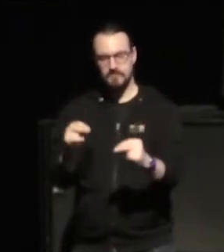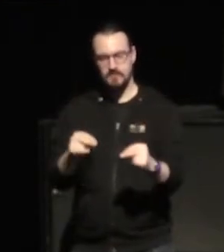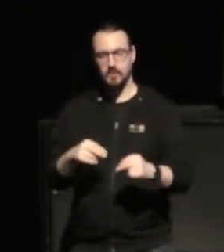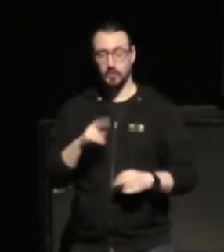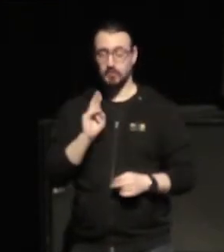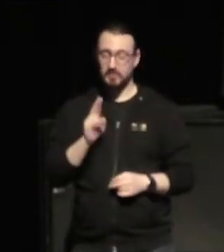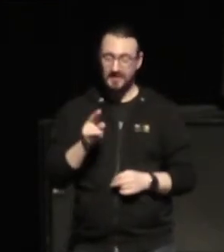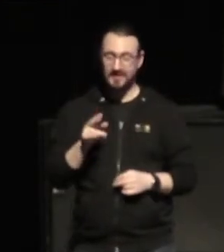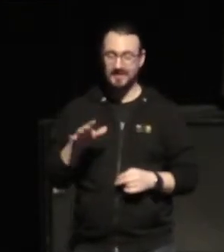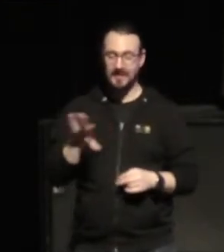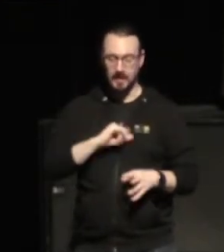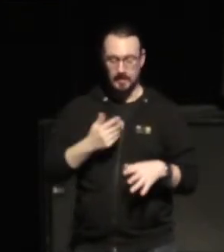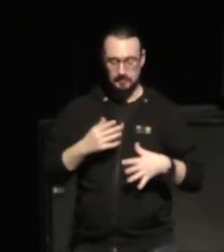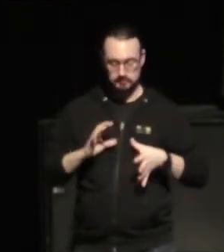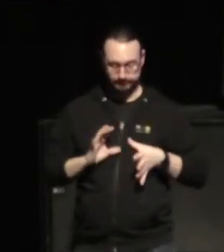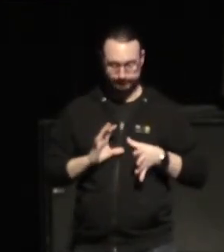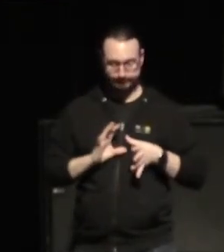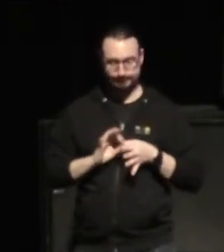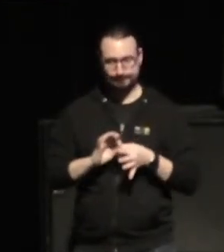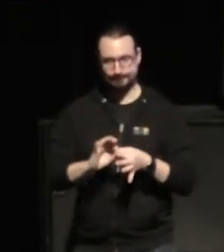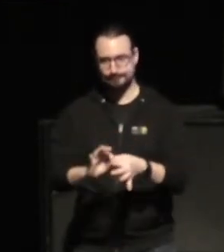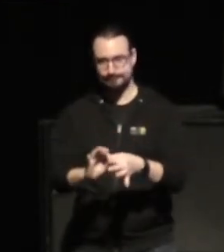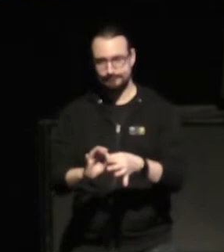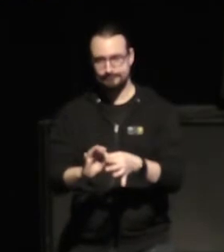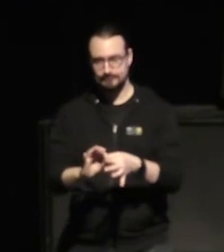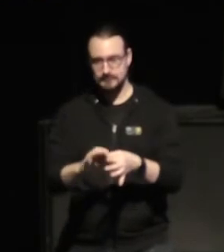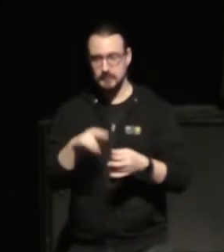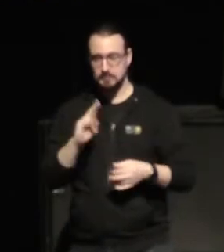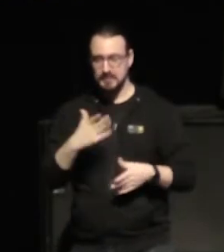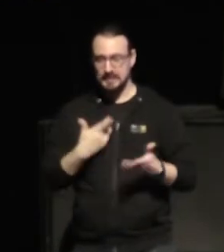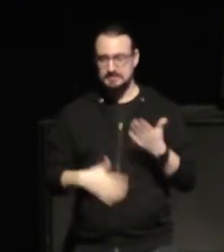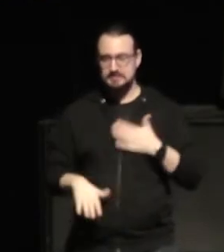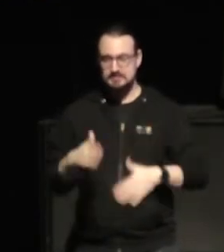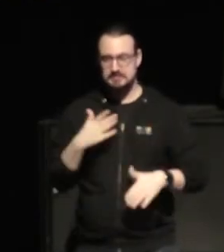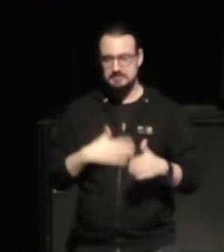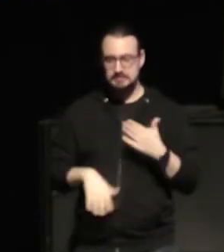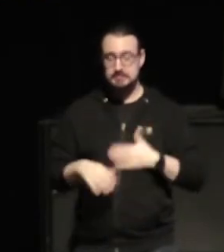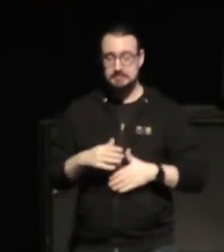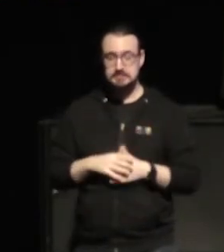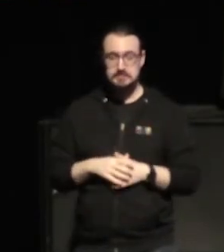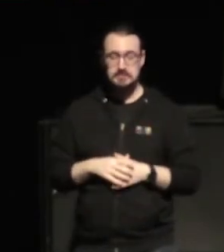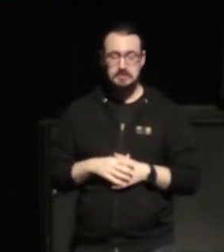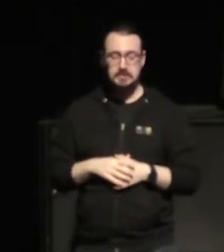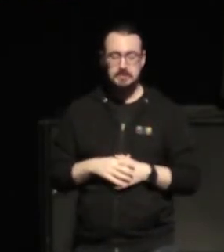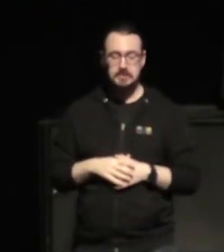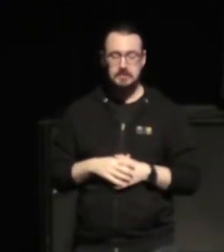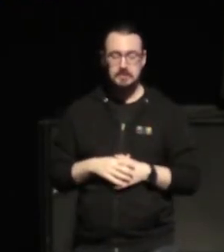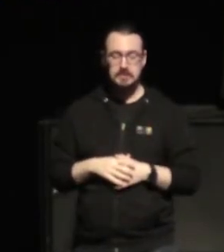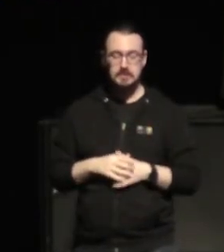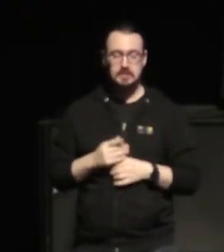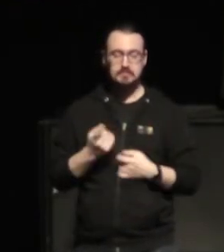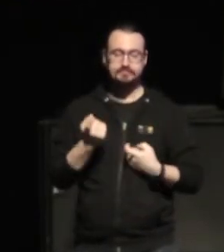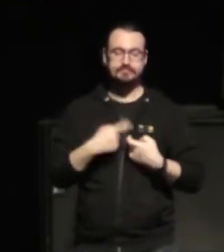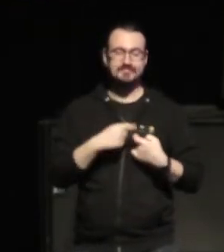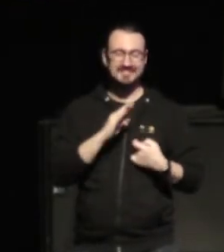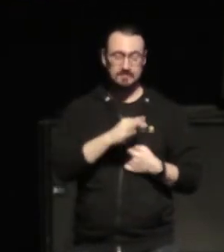all very connected, and it's quite very interesting. Well, about your